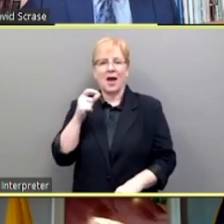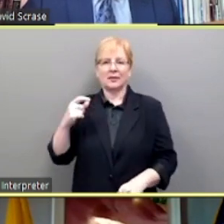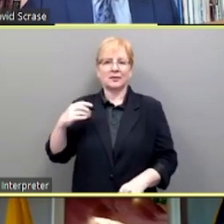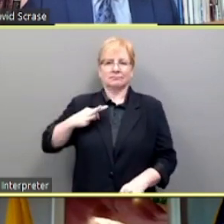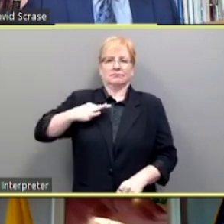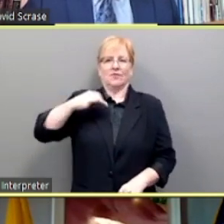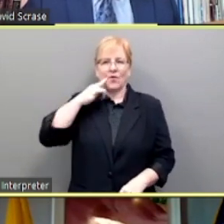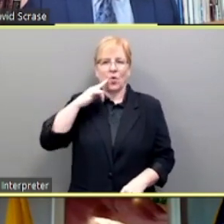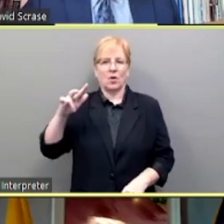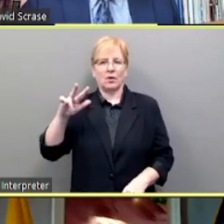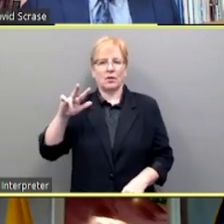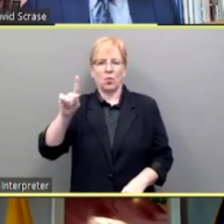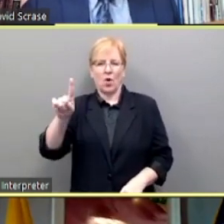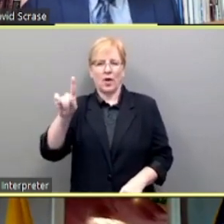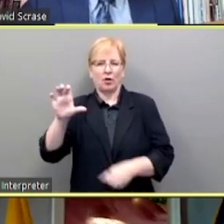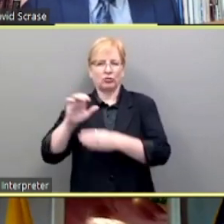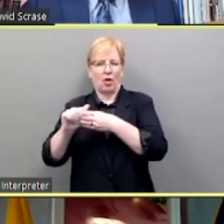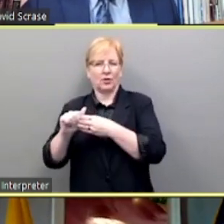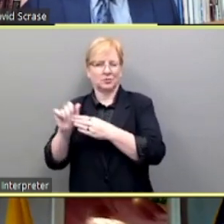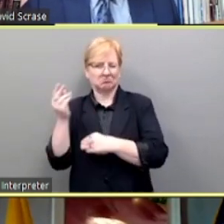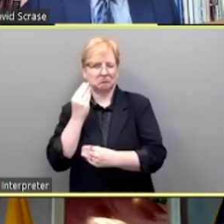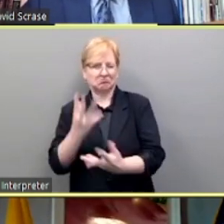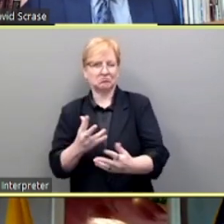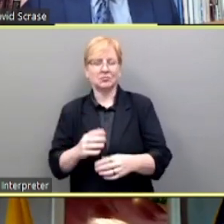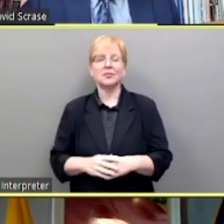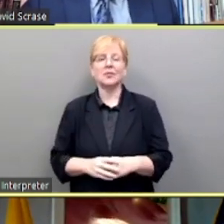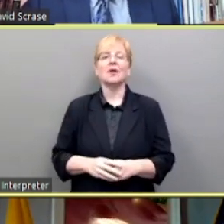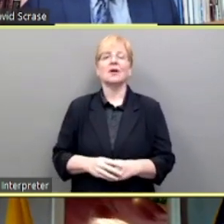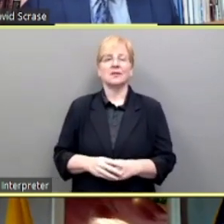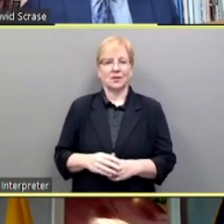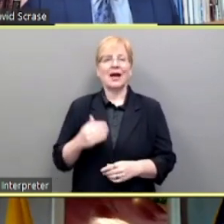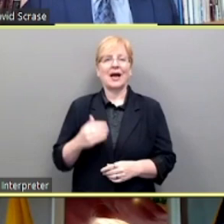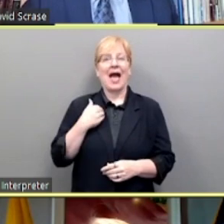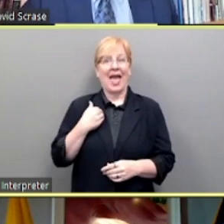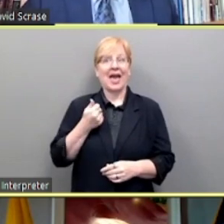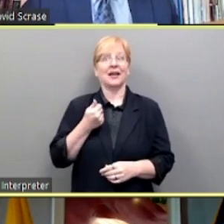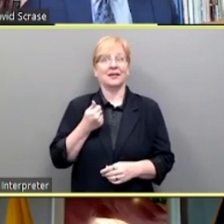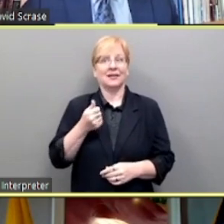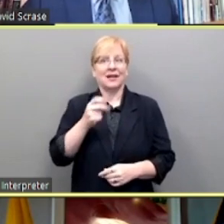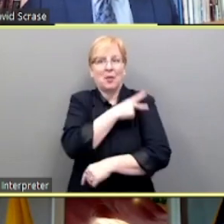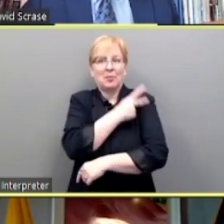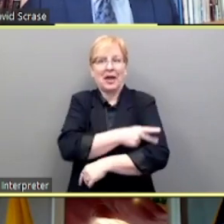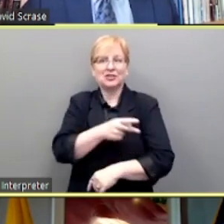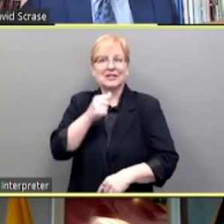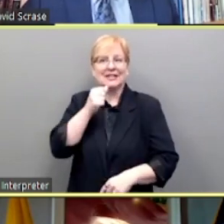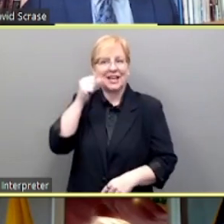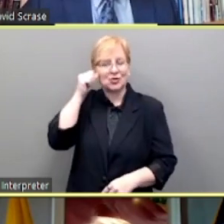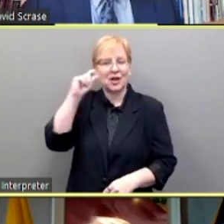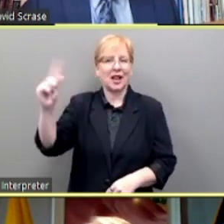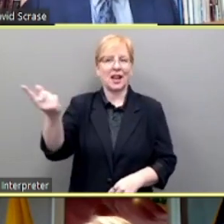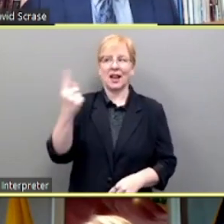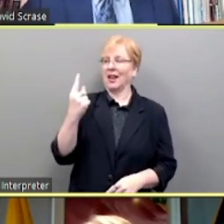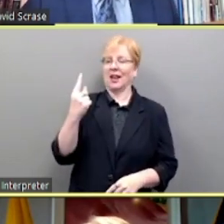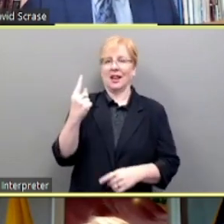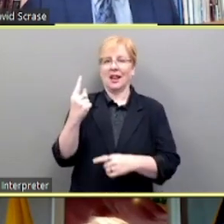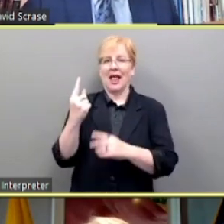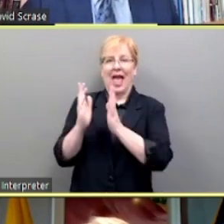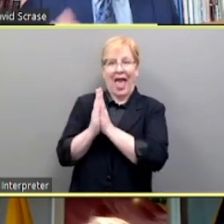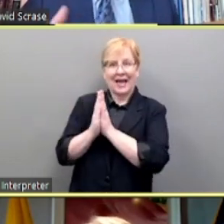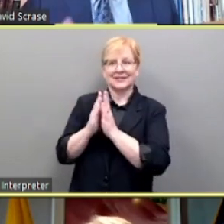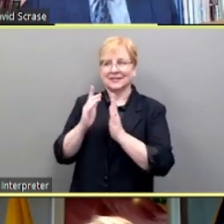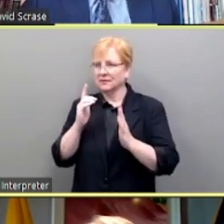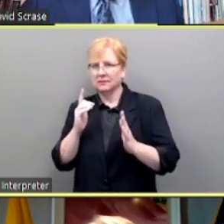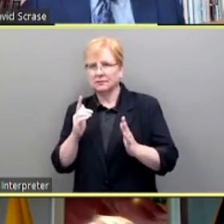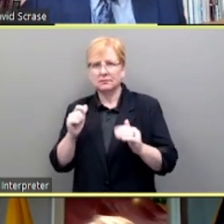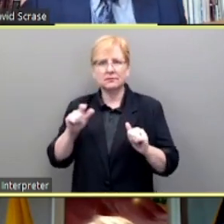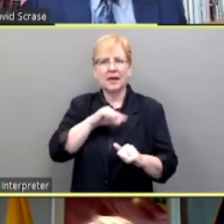in my office yesterday who asked about this shot, and one of them was actually eligible. 2 are not. There's a lot of us out there who wouldn't